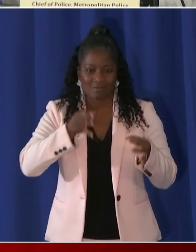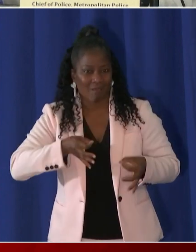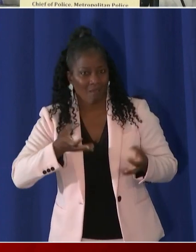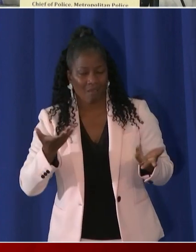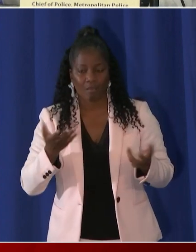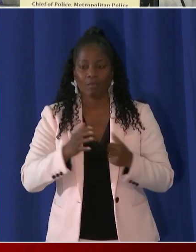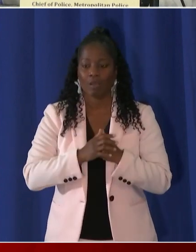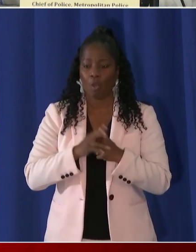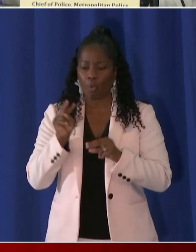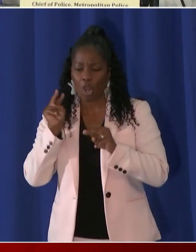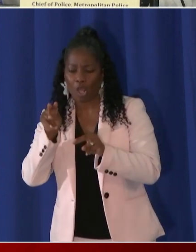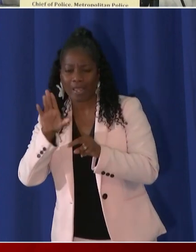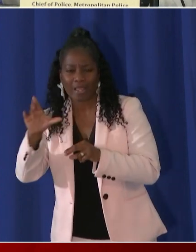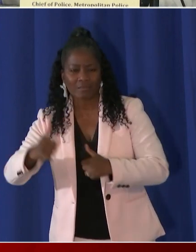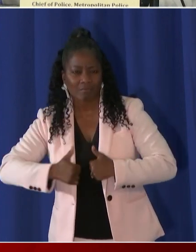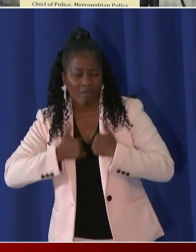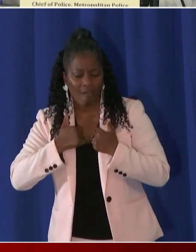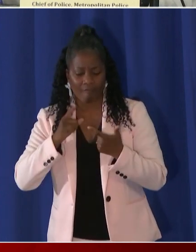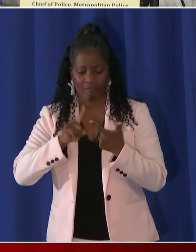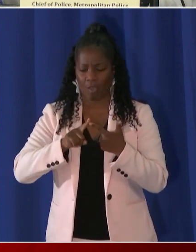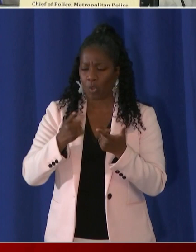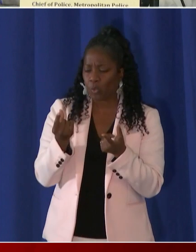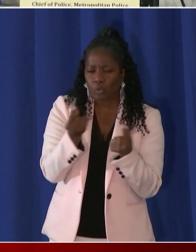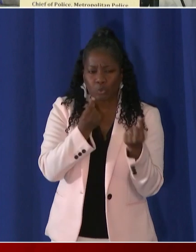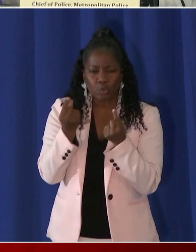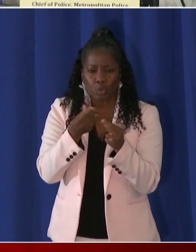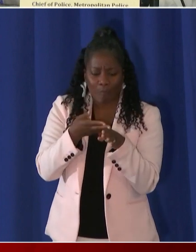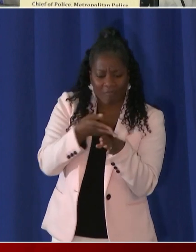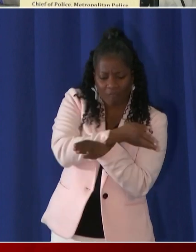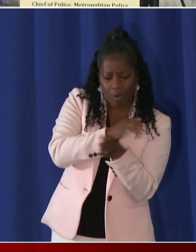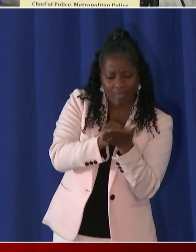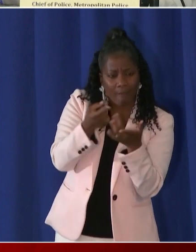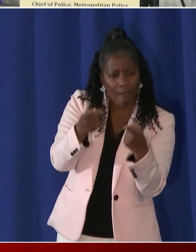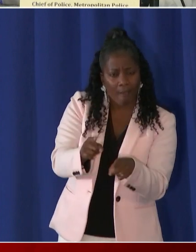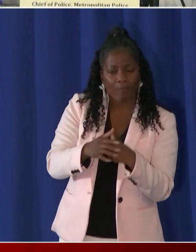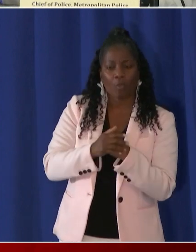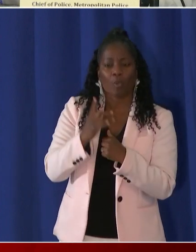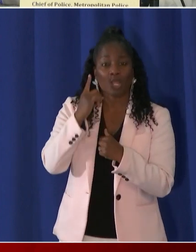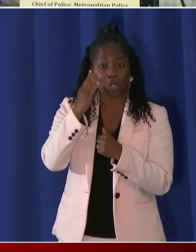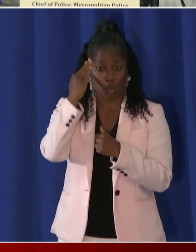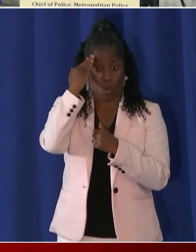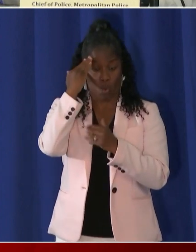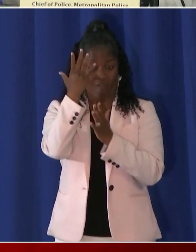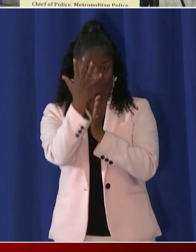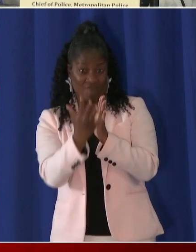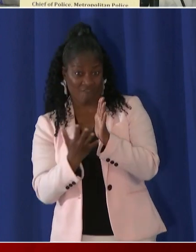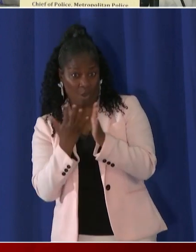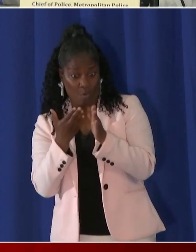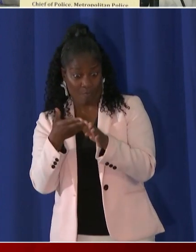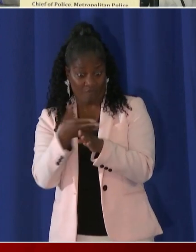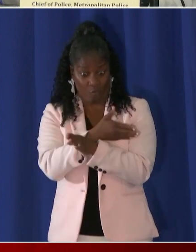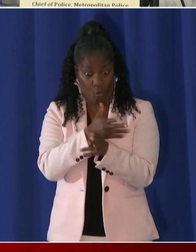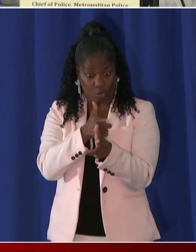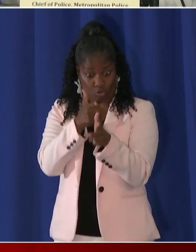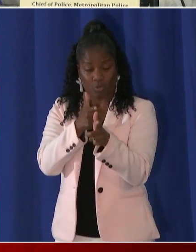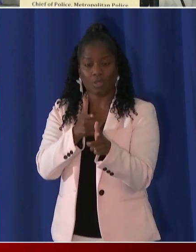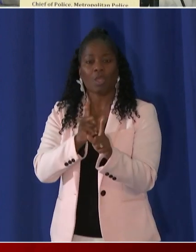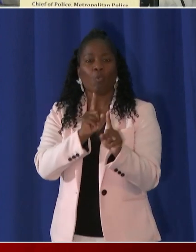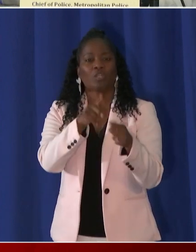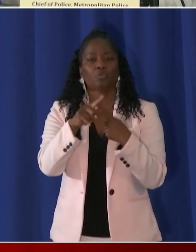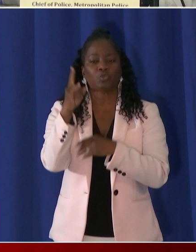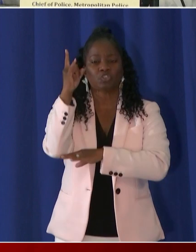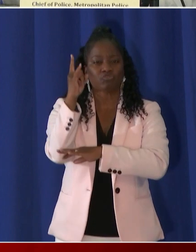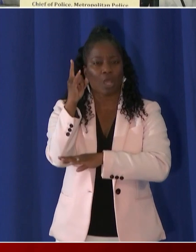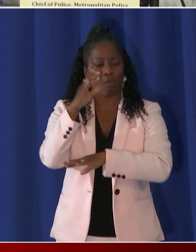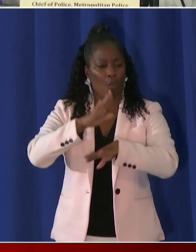at his patterns of life. We're looking at what he did immediately before this. We know that 5 hours before the shooting, he went to the Giant